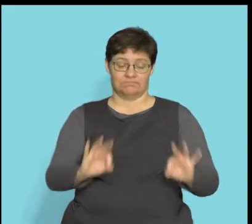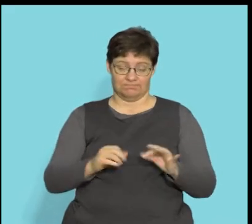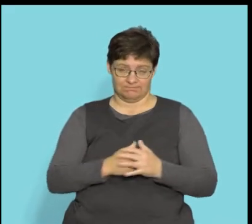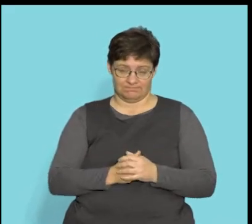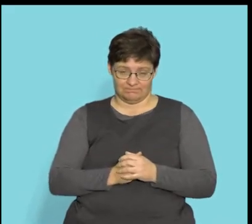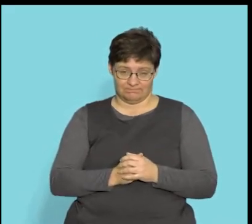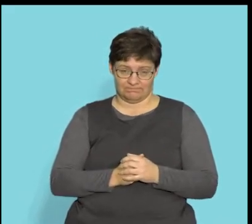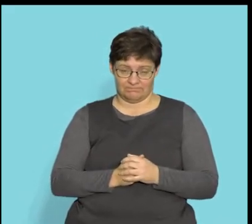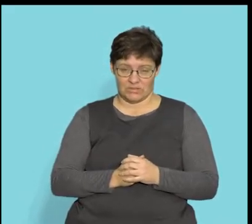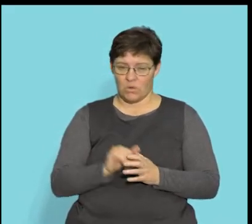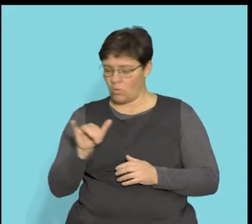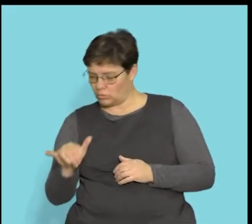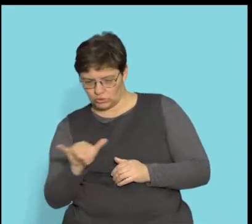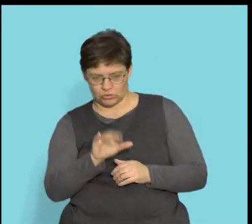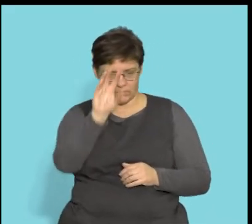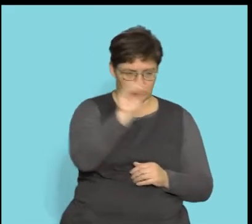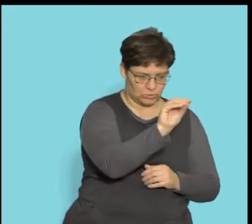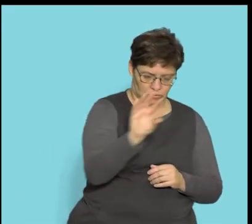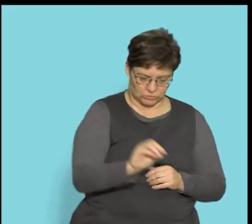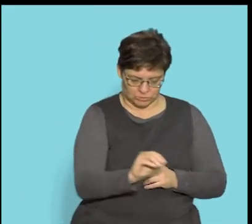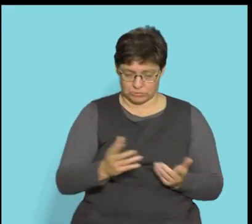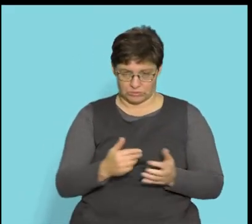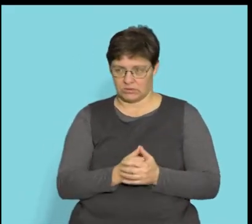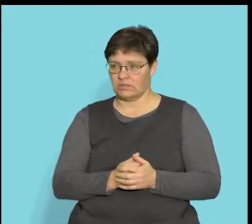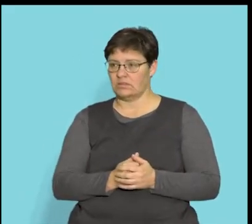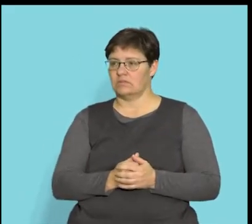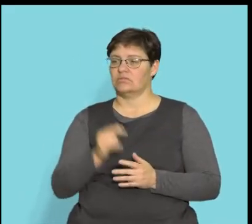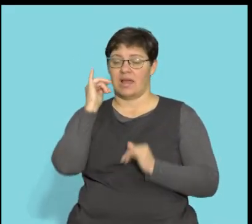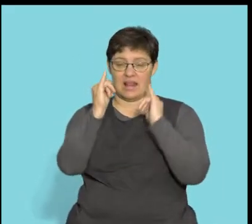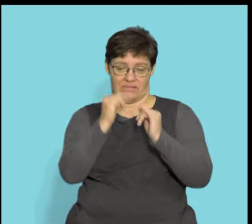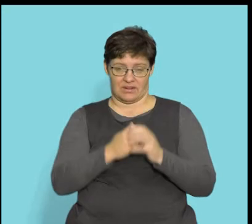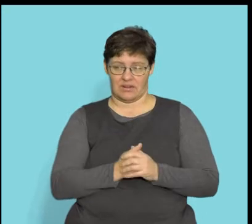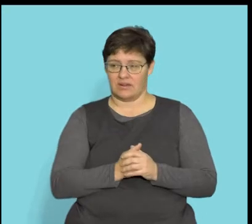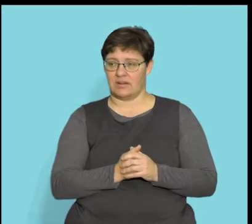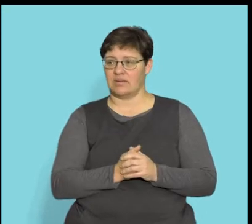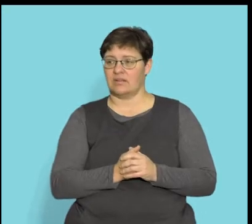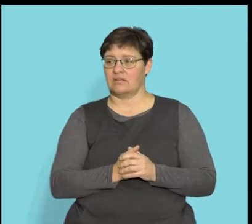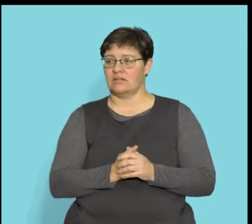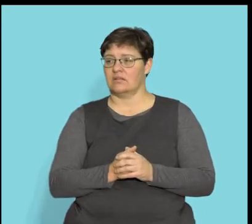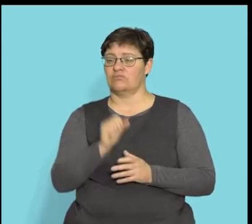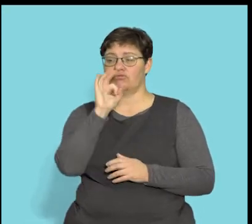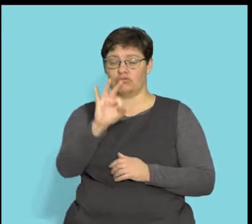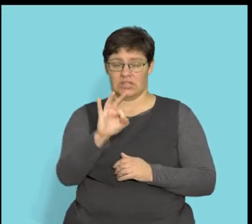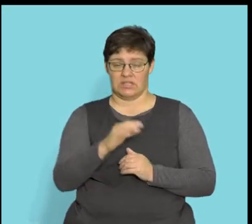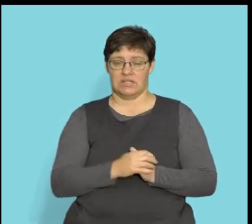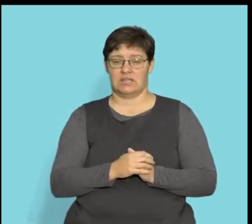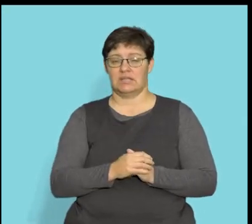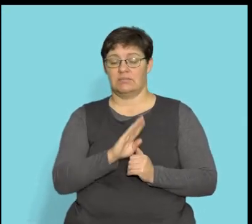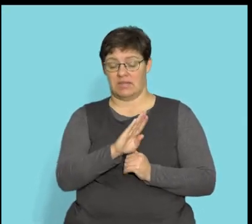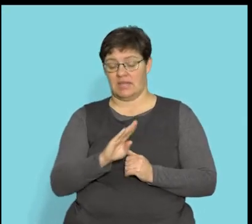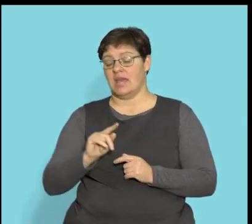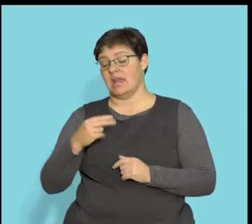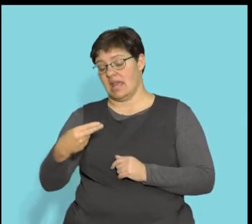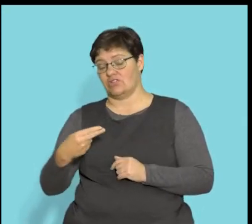it's fairly clear as to which values go where. So my length is 11, my breadth is 3, and my